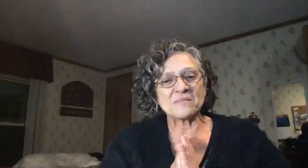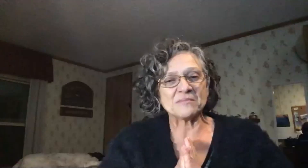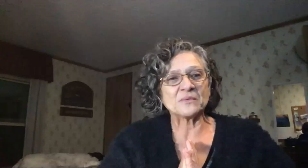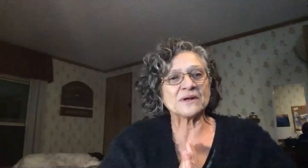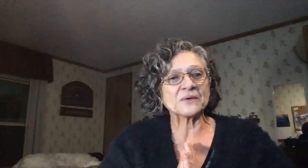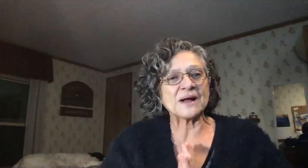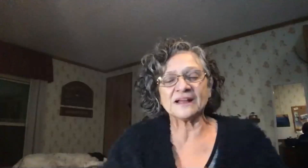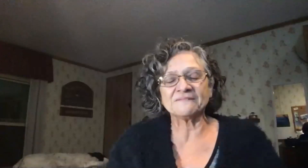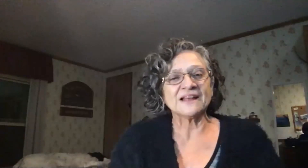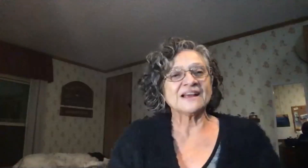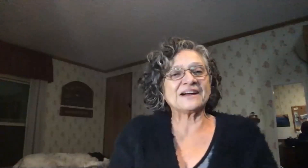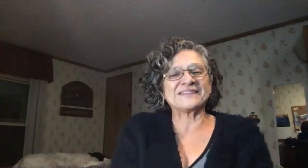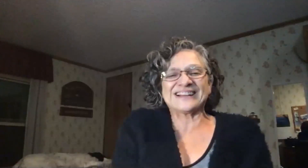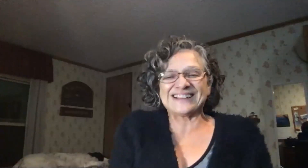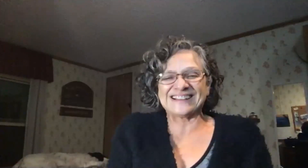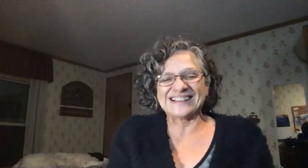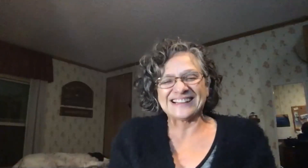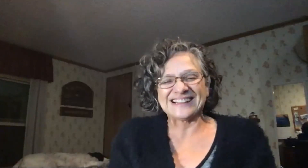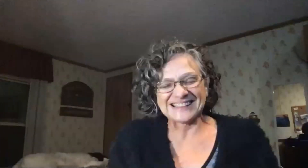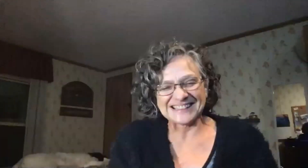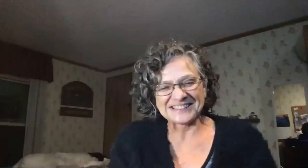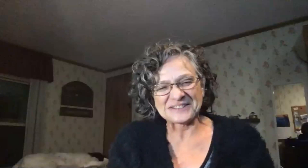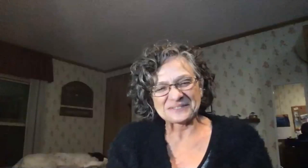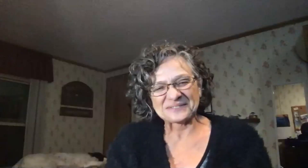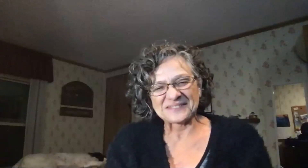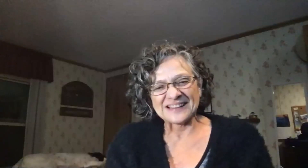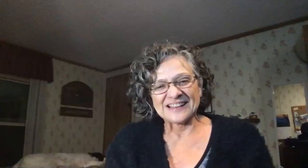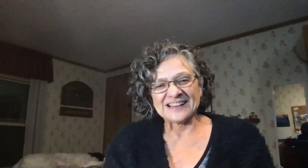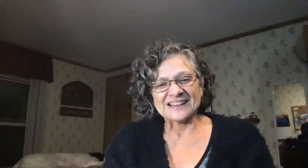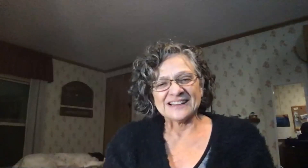Thank you. That made me want to cry. Thank